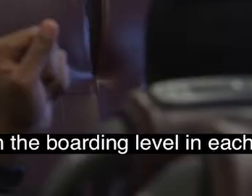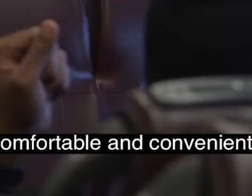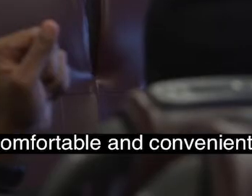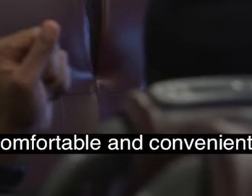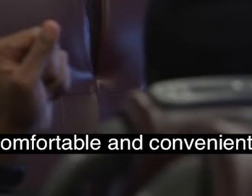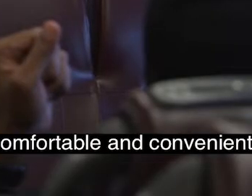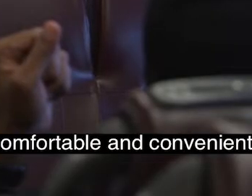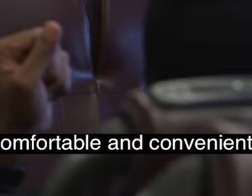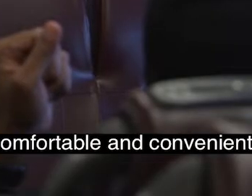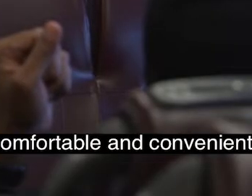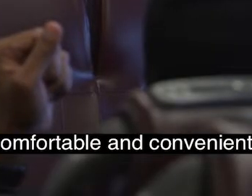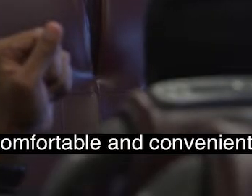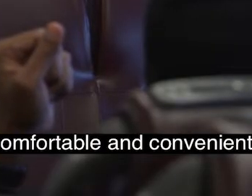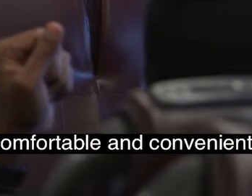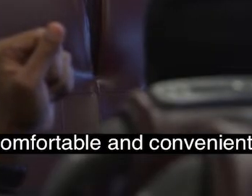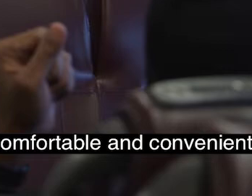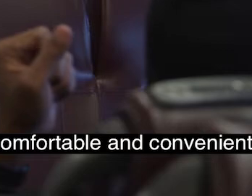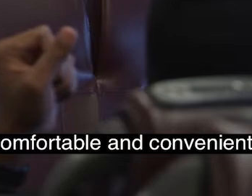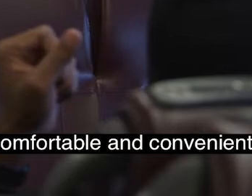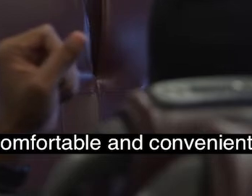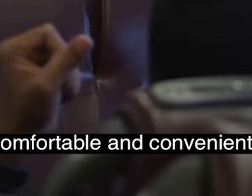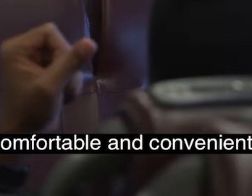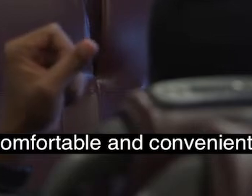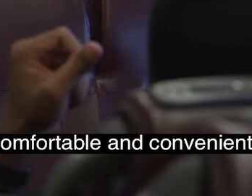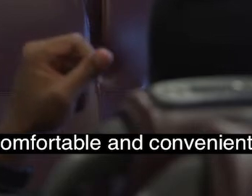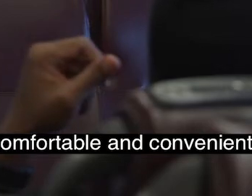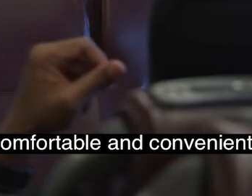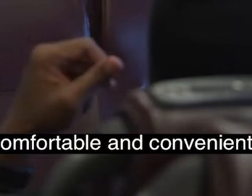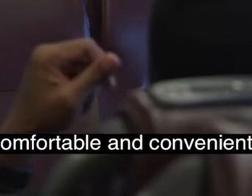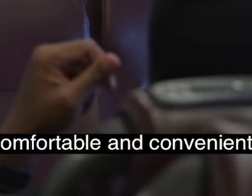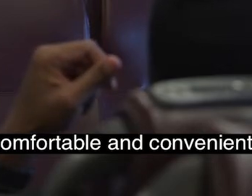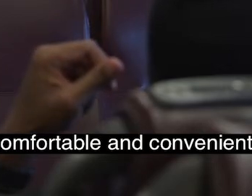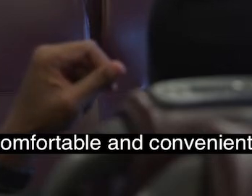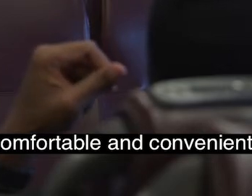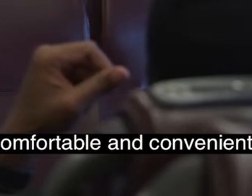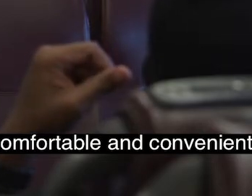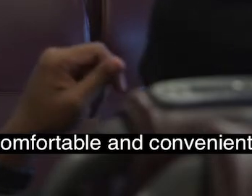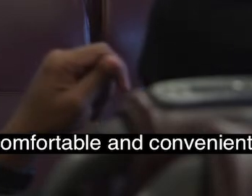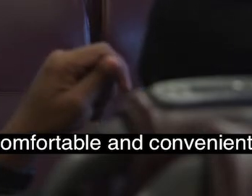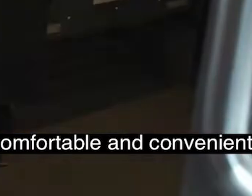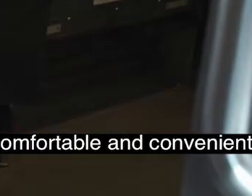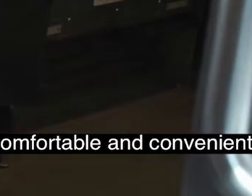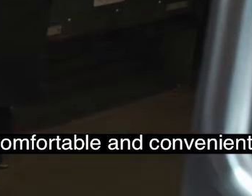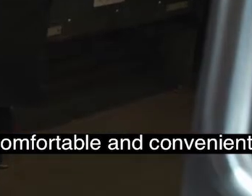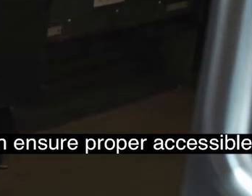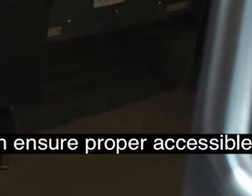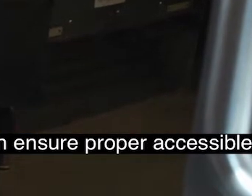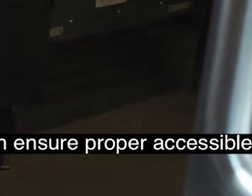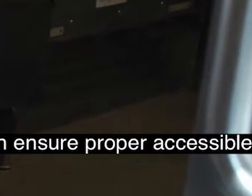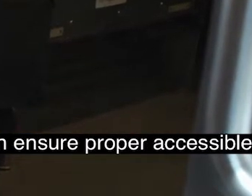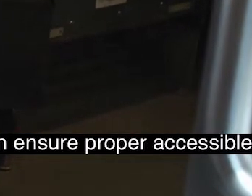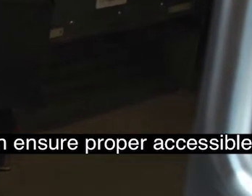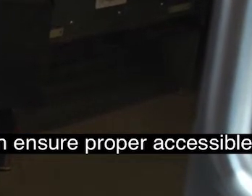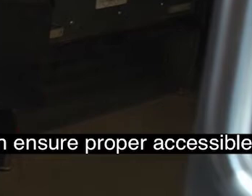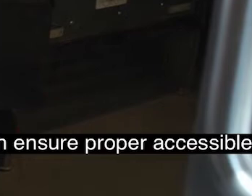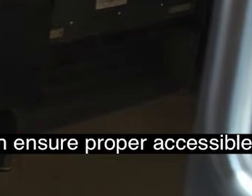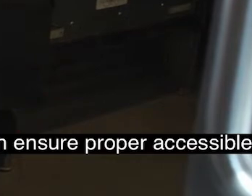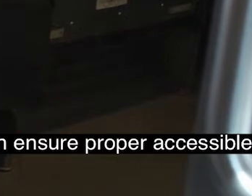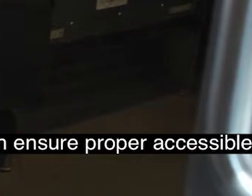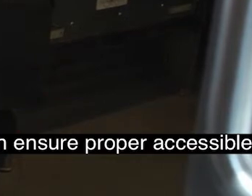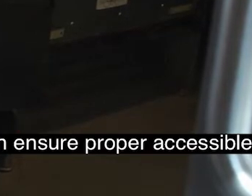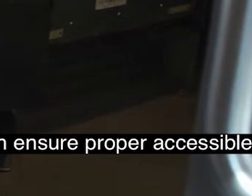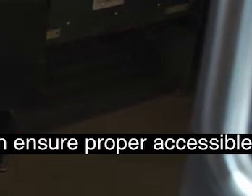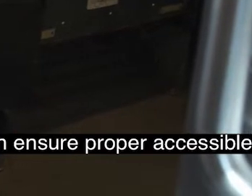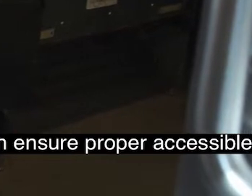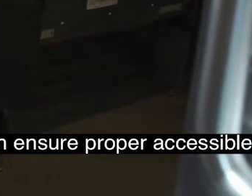end. Remember, the train crew is there to help make your trip as comfortable and convenient as possible. Make sure you let them know where